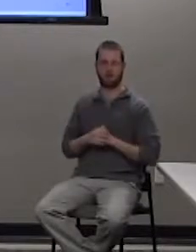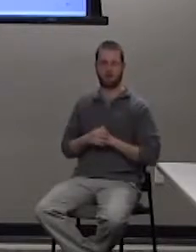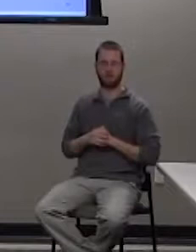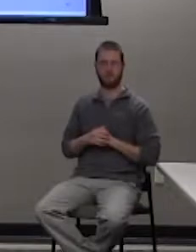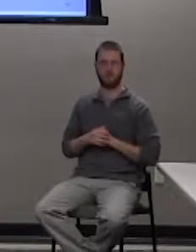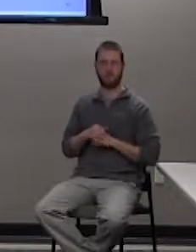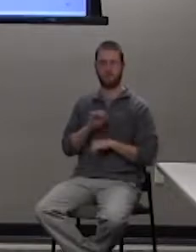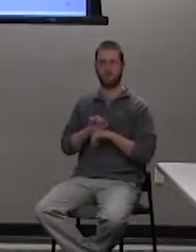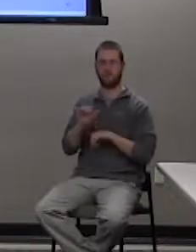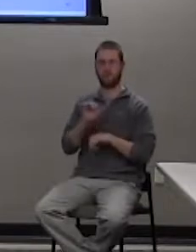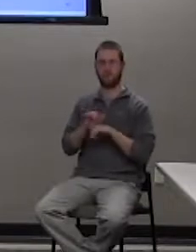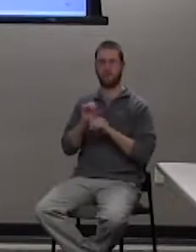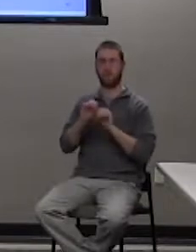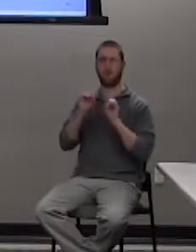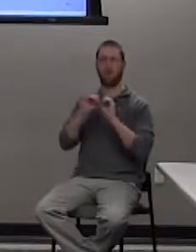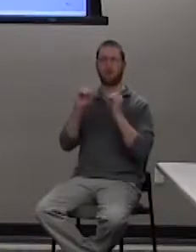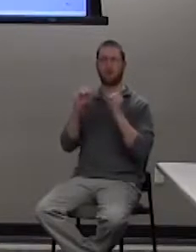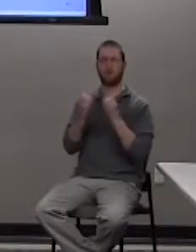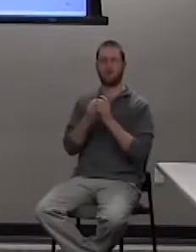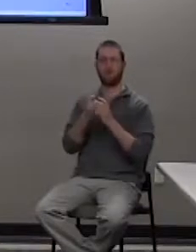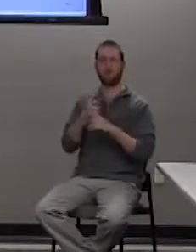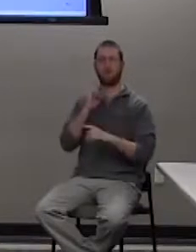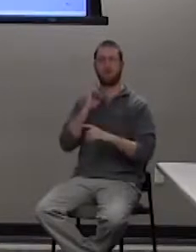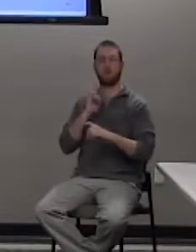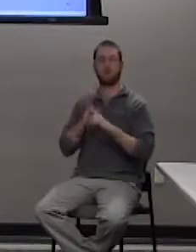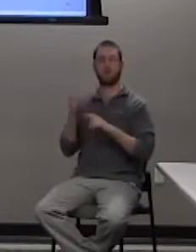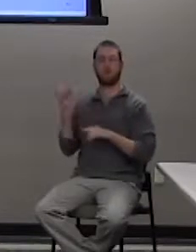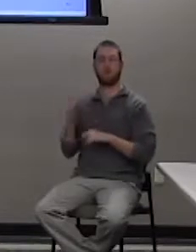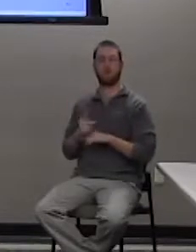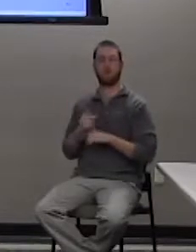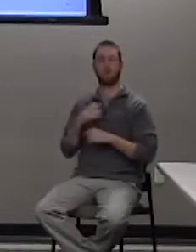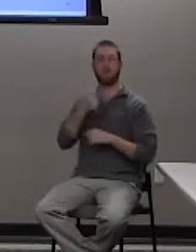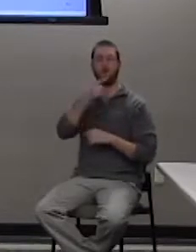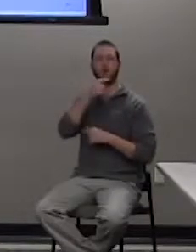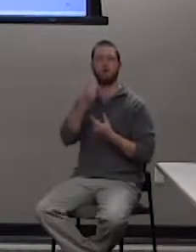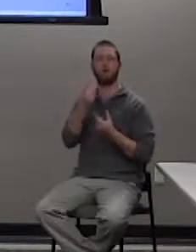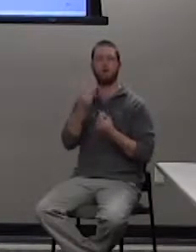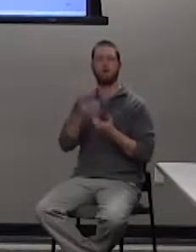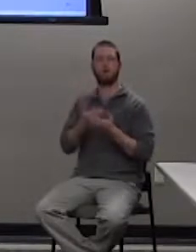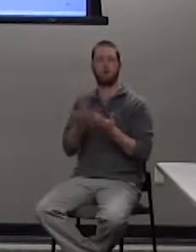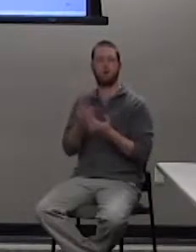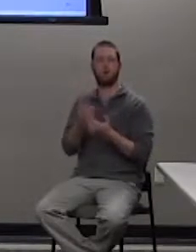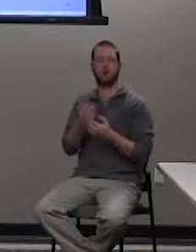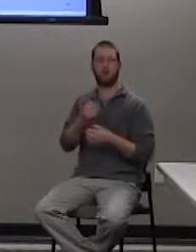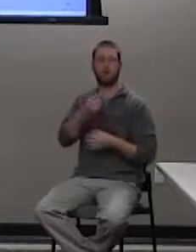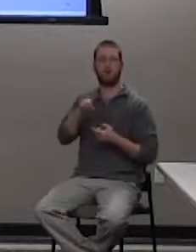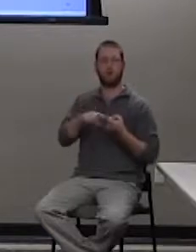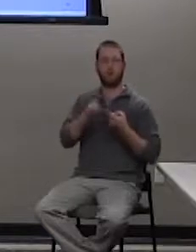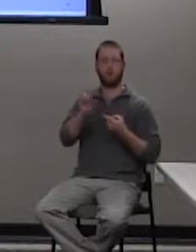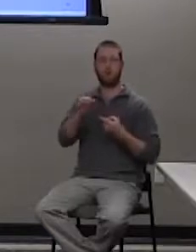effort, an organization. And that gets back to the who does what, and when, where, why, and how.